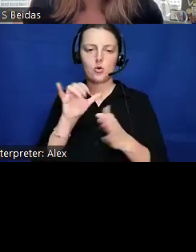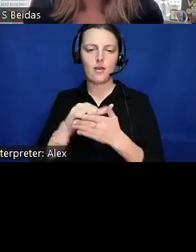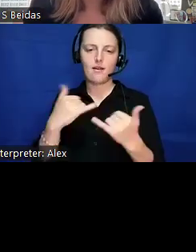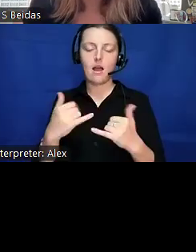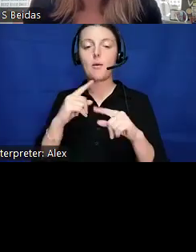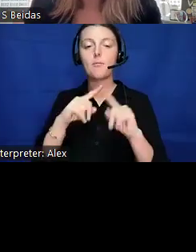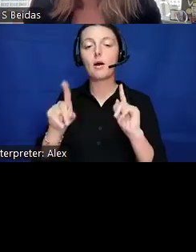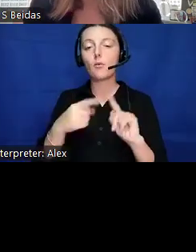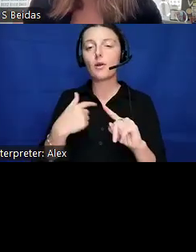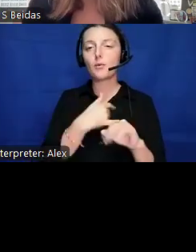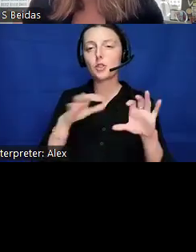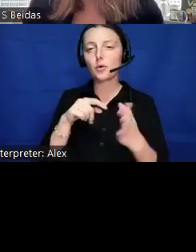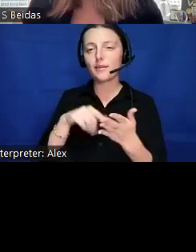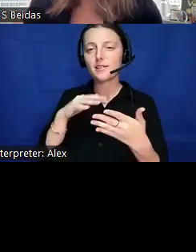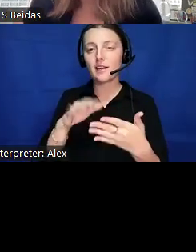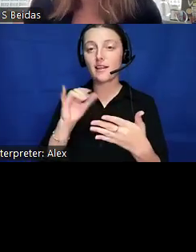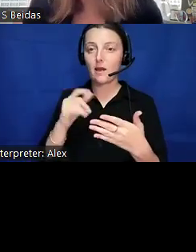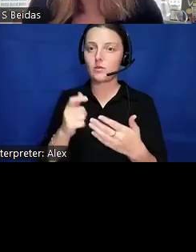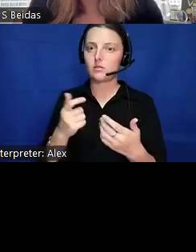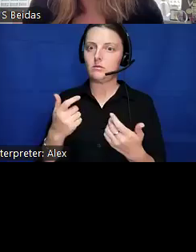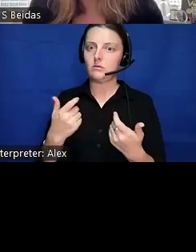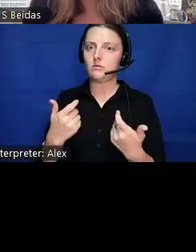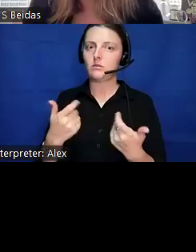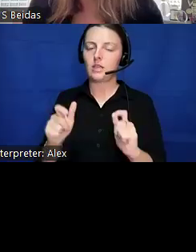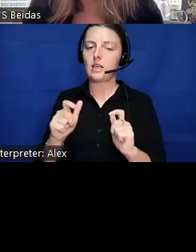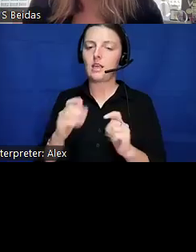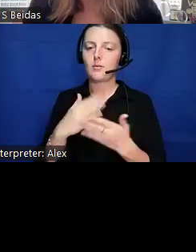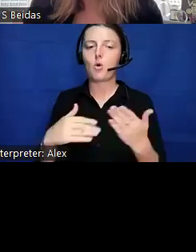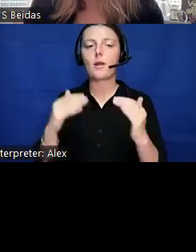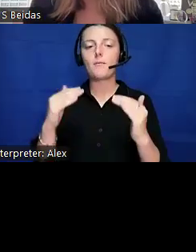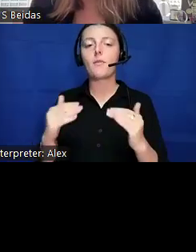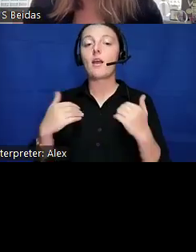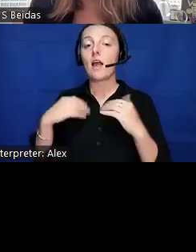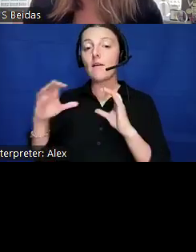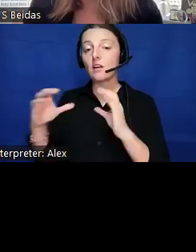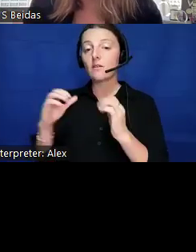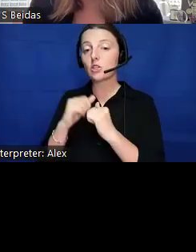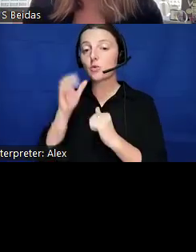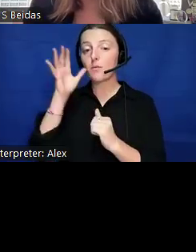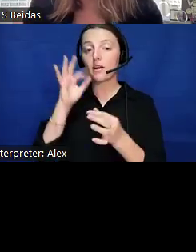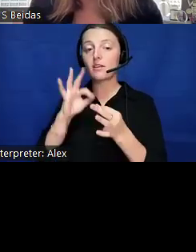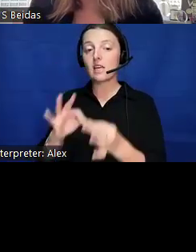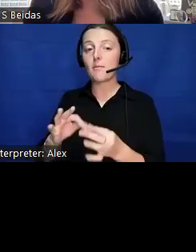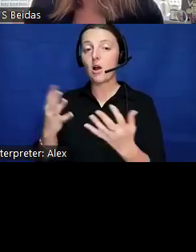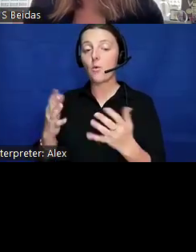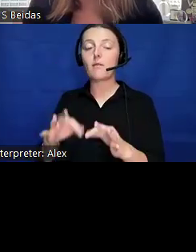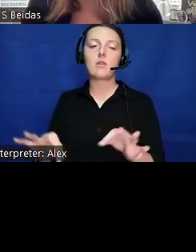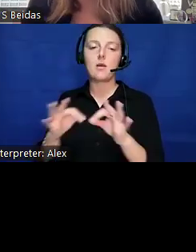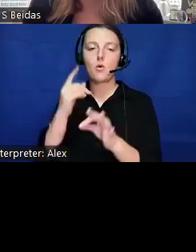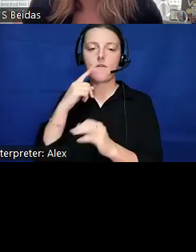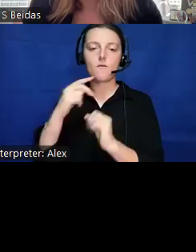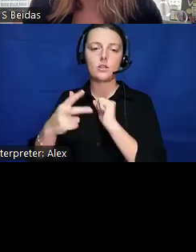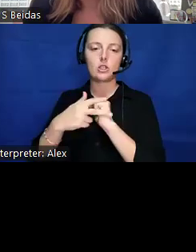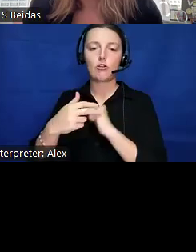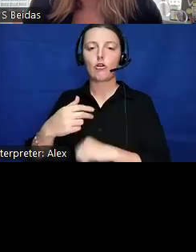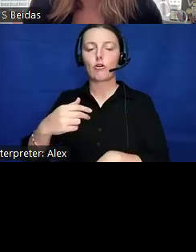a key component. Having a conversation with parents about the importance of secure storage and offering a cable lock, which